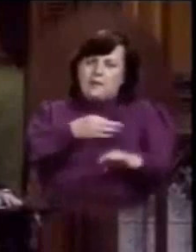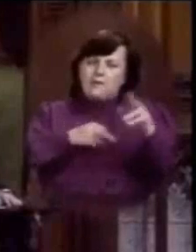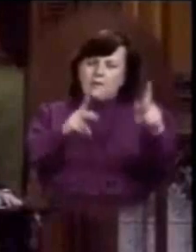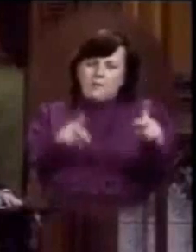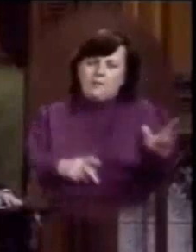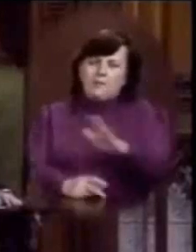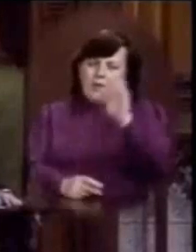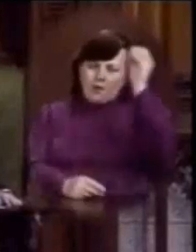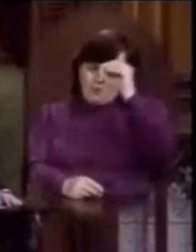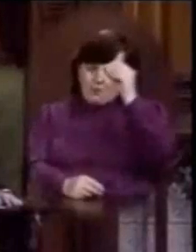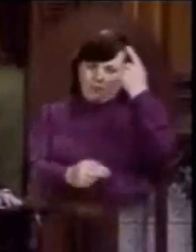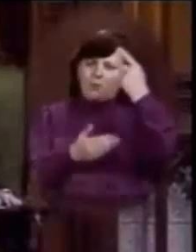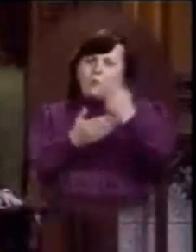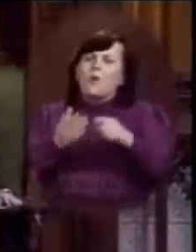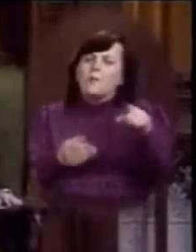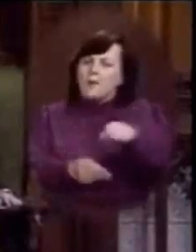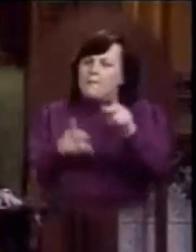want.